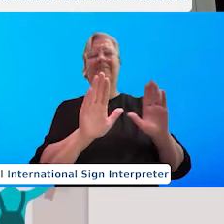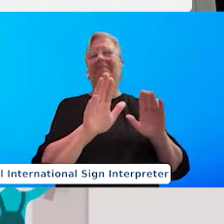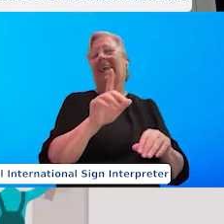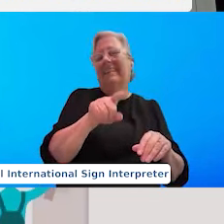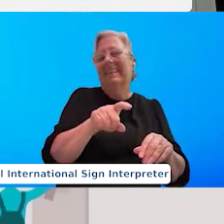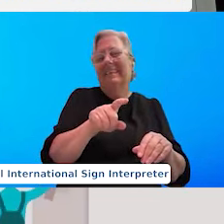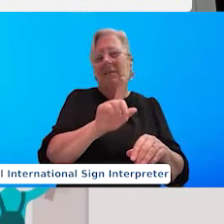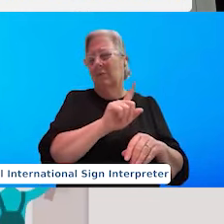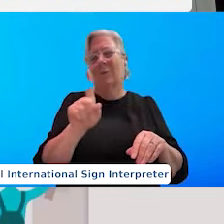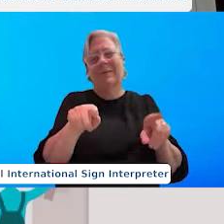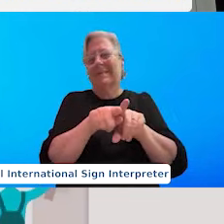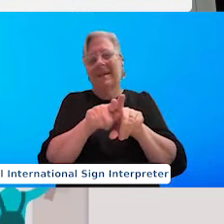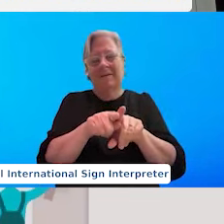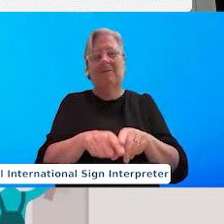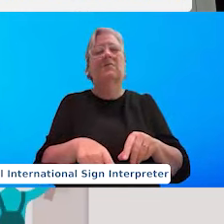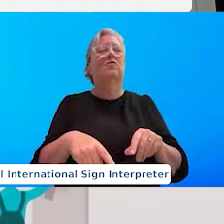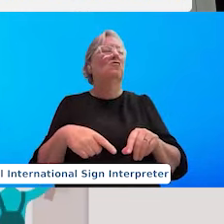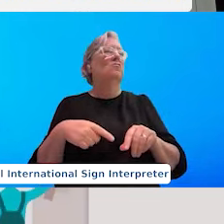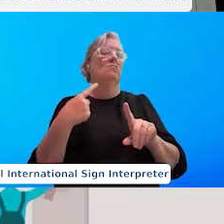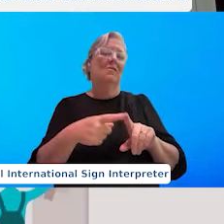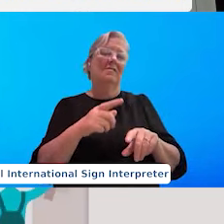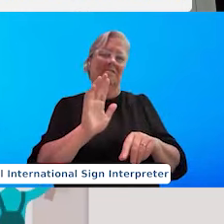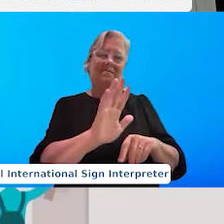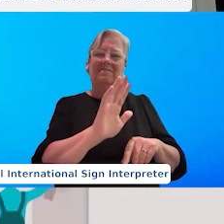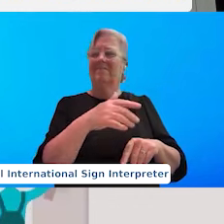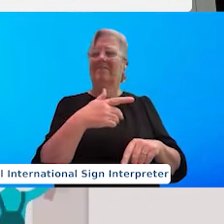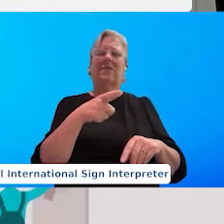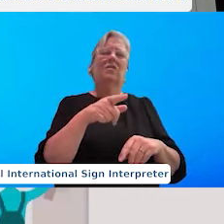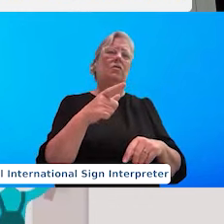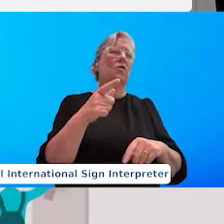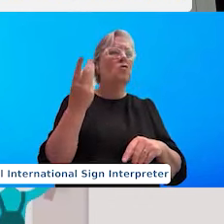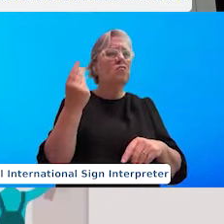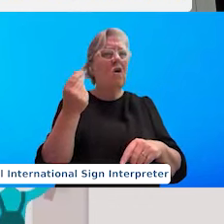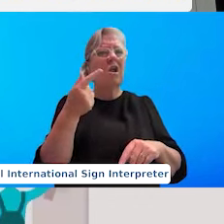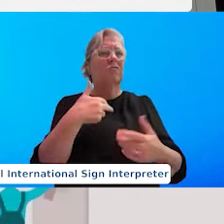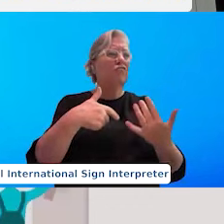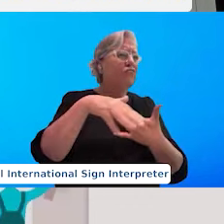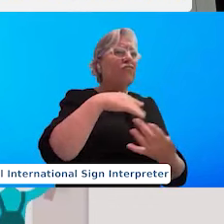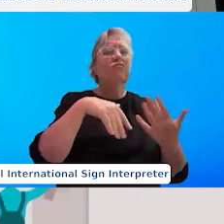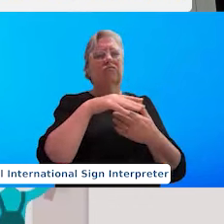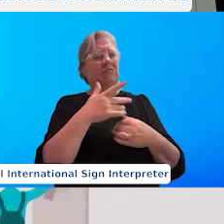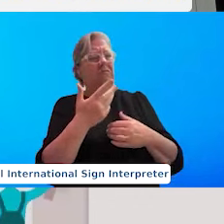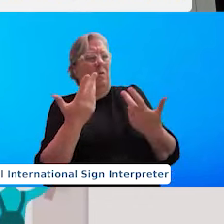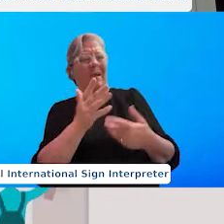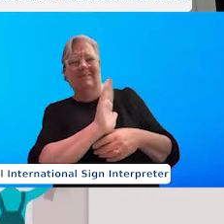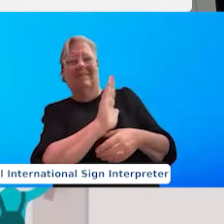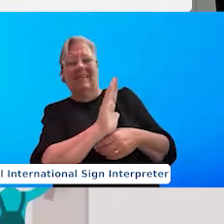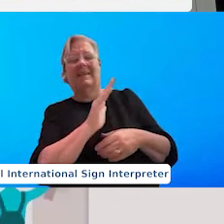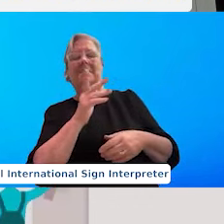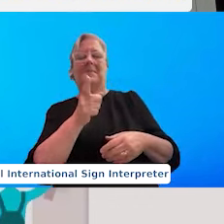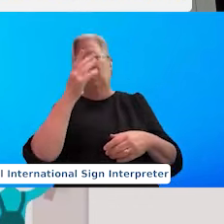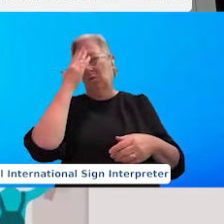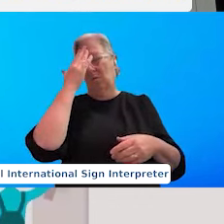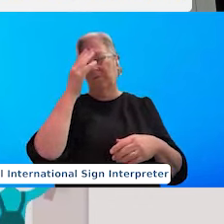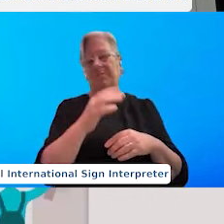submitted, right, to the committee, of course. So thinking about the needs, right, because particular types,